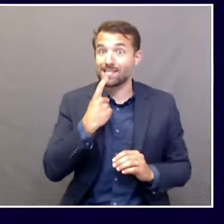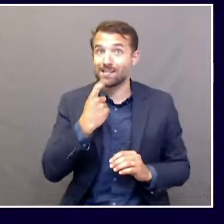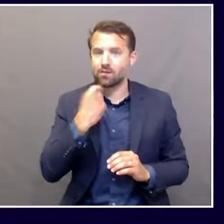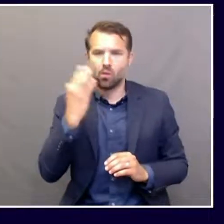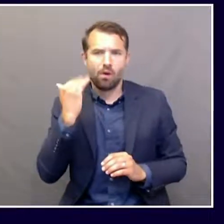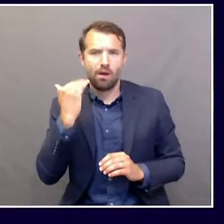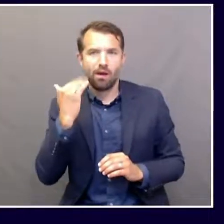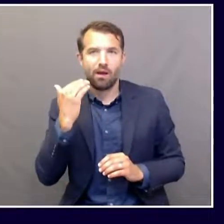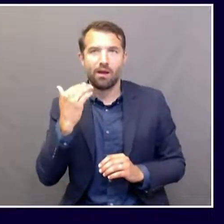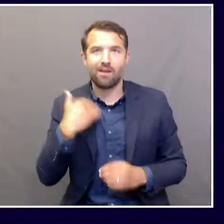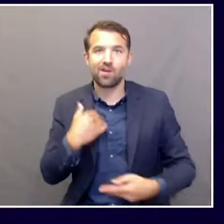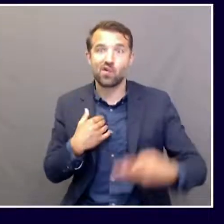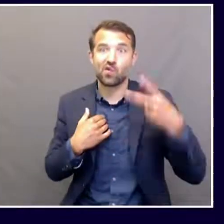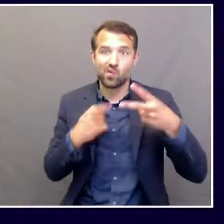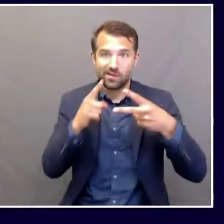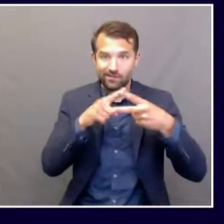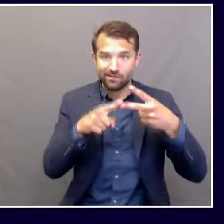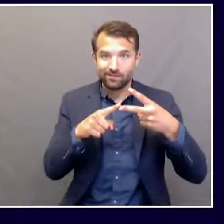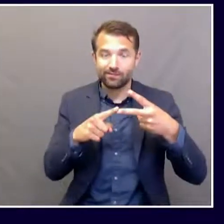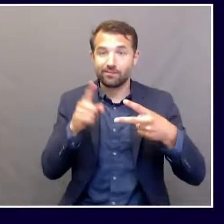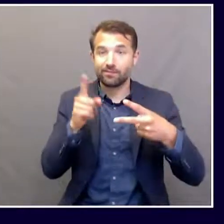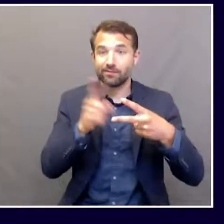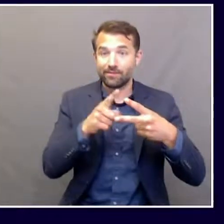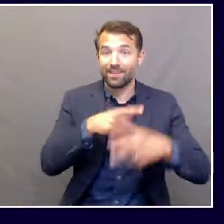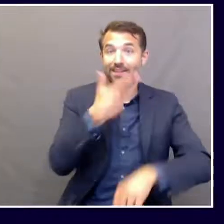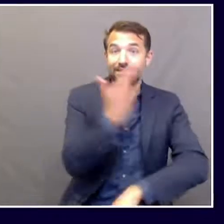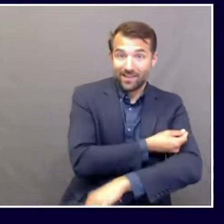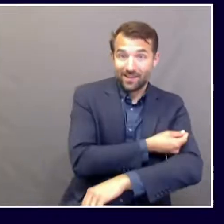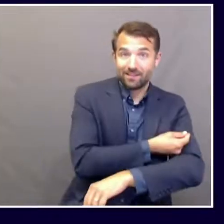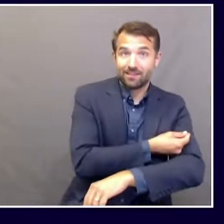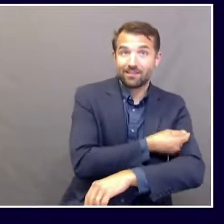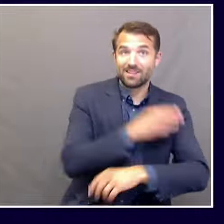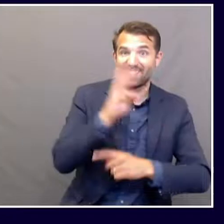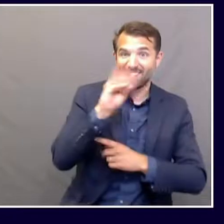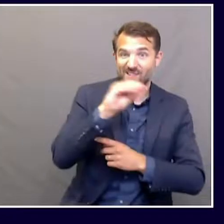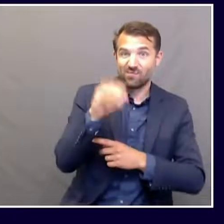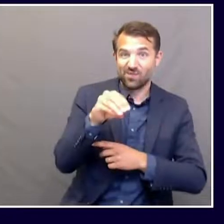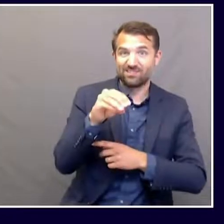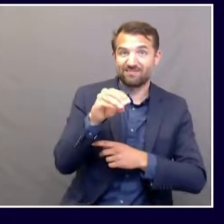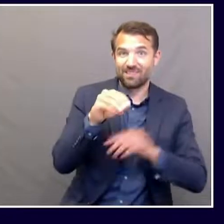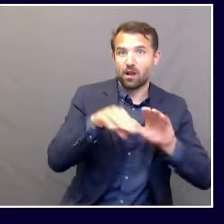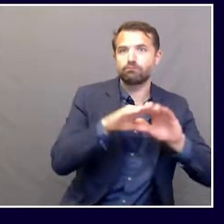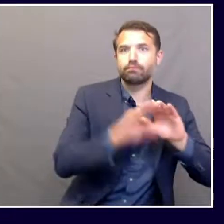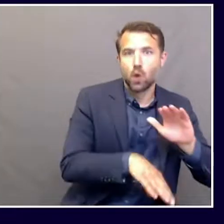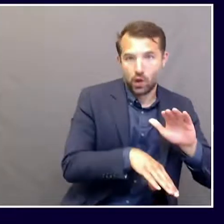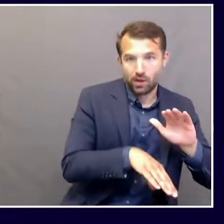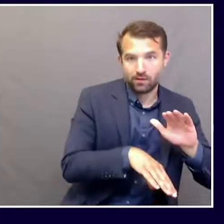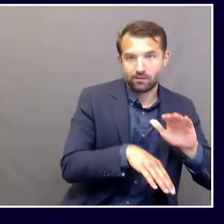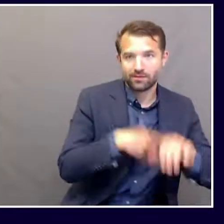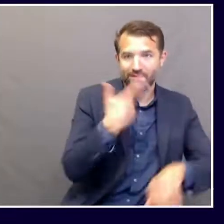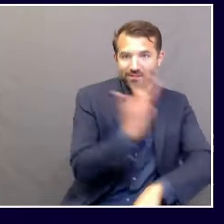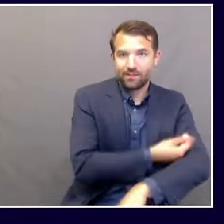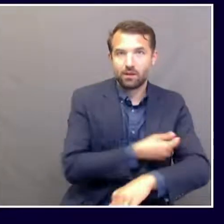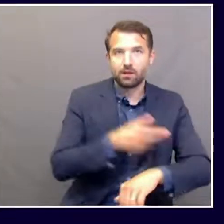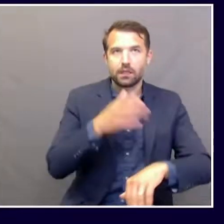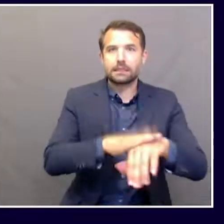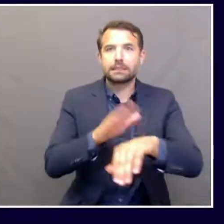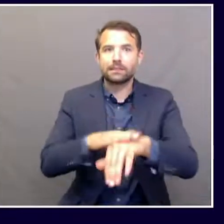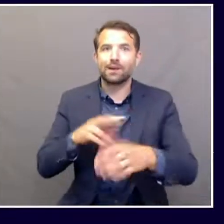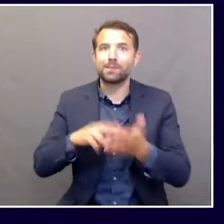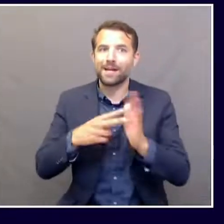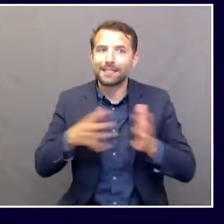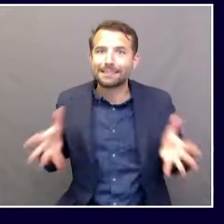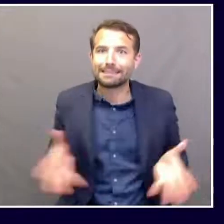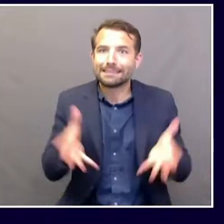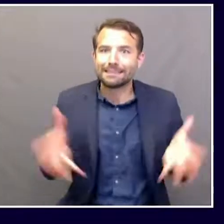rate's relatively low, less than 60% of people in that zip code are vaccinated. And number two, there's more than